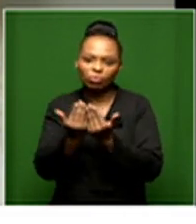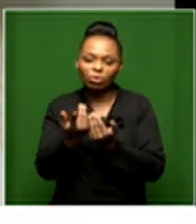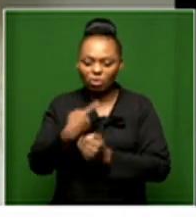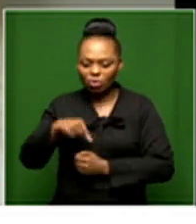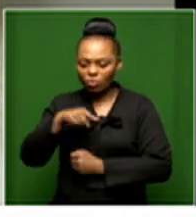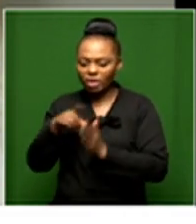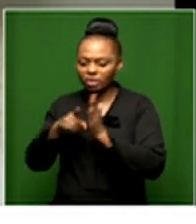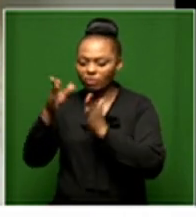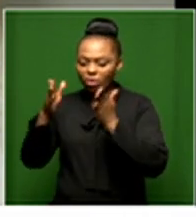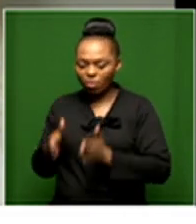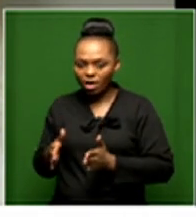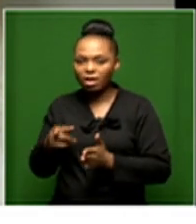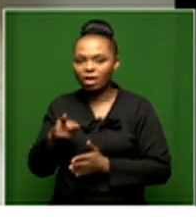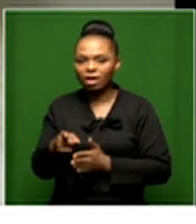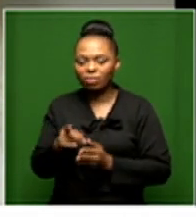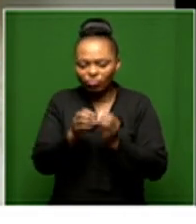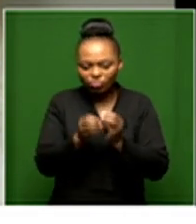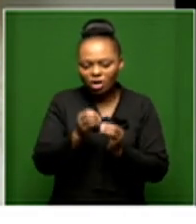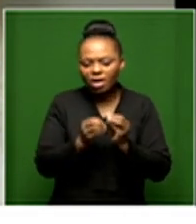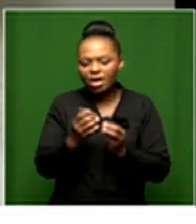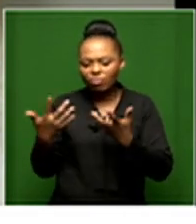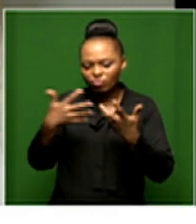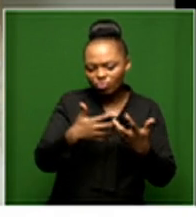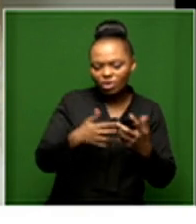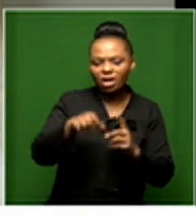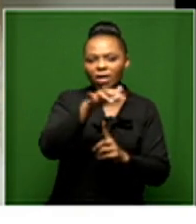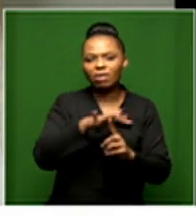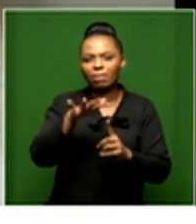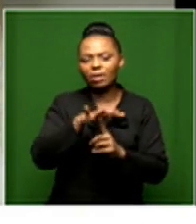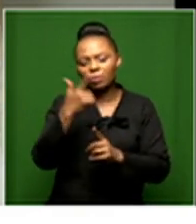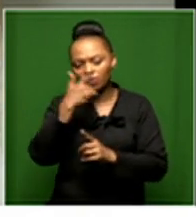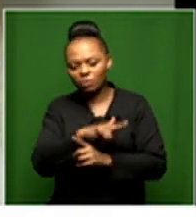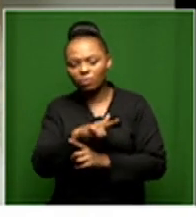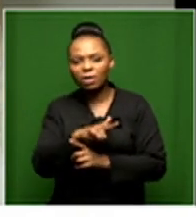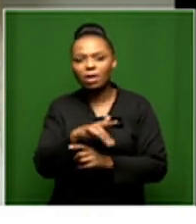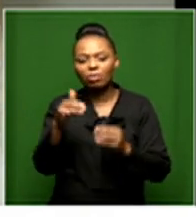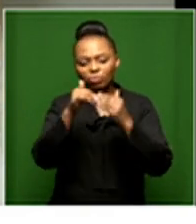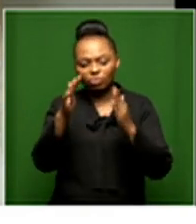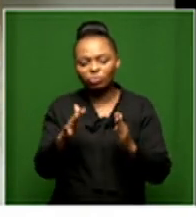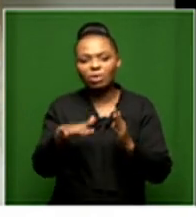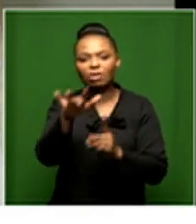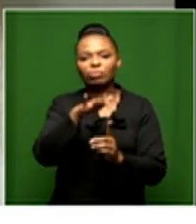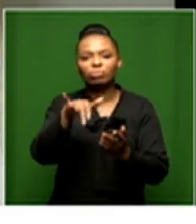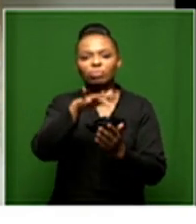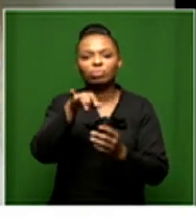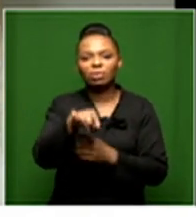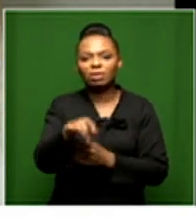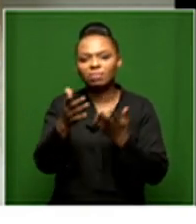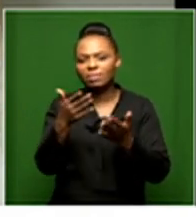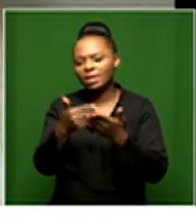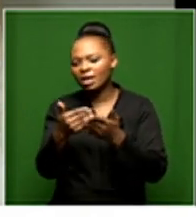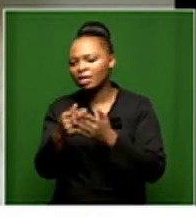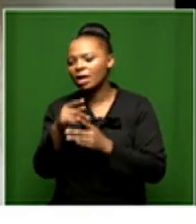as a developer creating a multi-generational estate, which can be an apartment, or it can